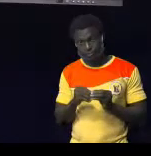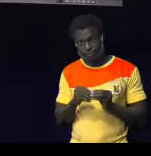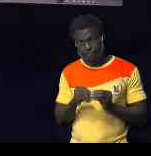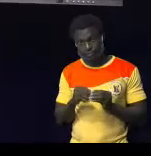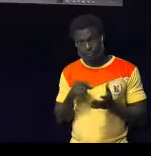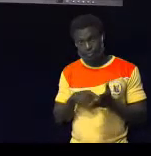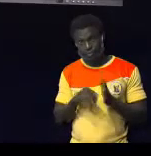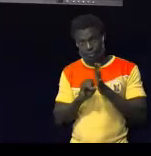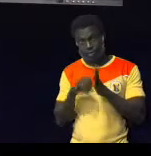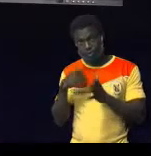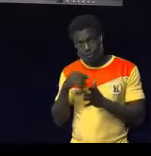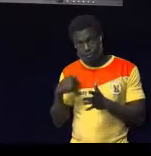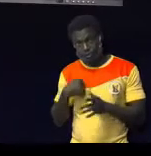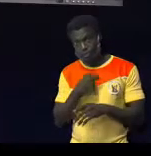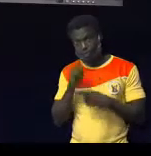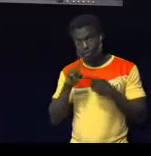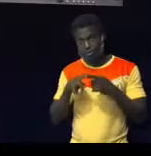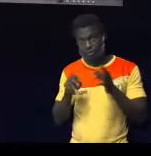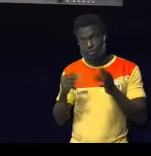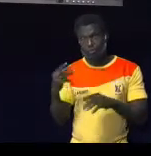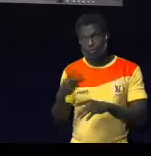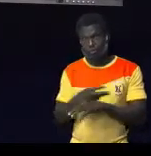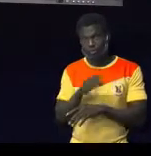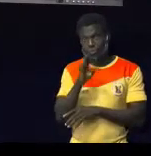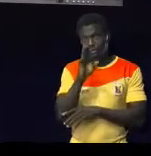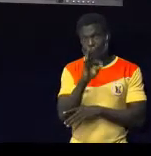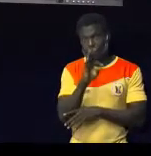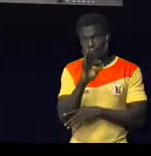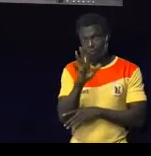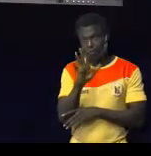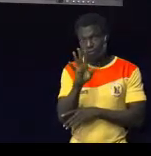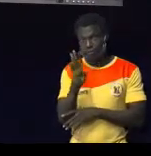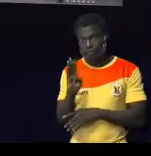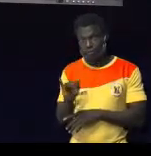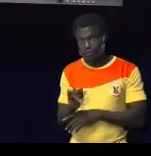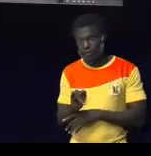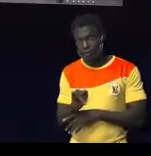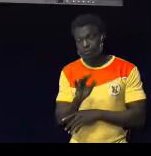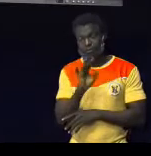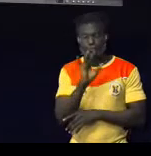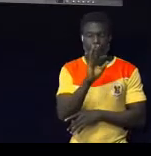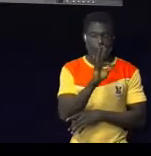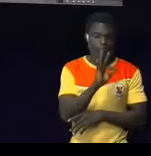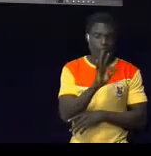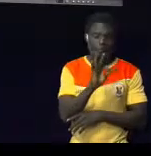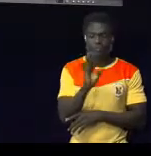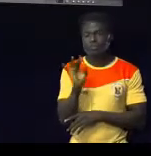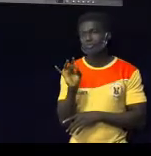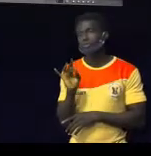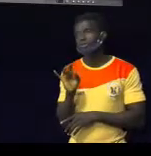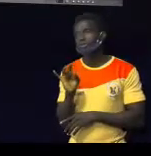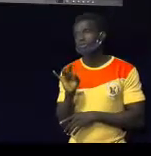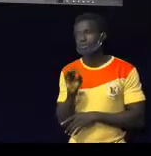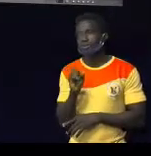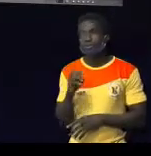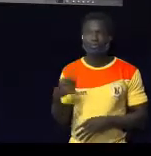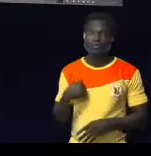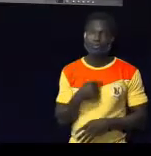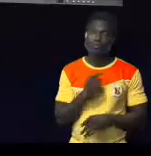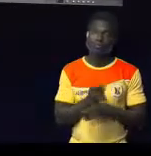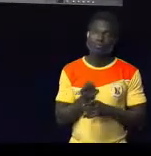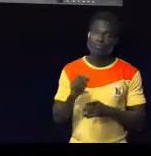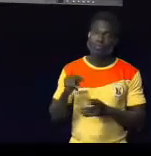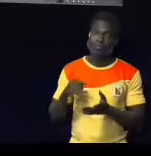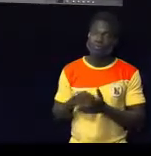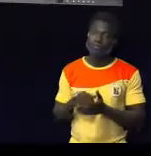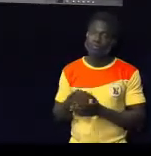know. This example says we have to multiply 95 by 98, or 98 by 95, whichever the case may be. Also, we'll just write